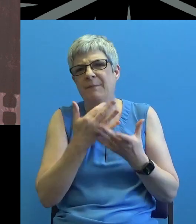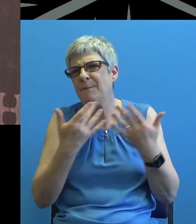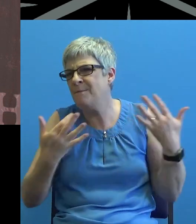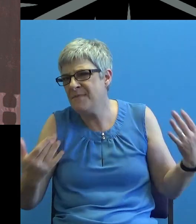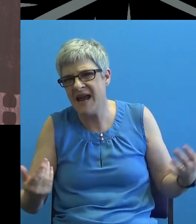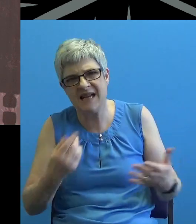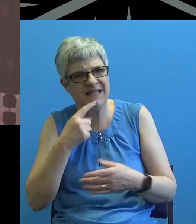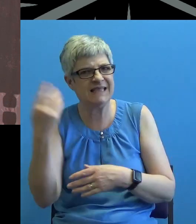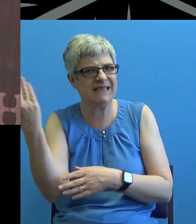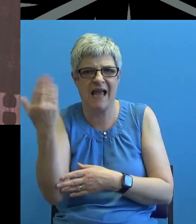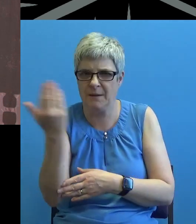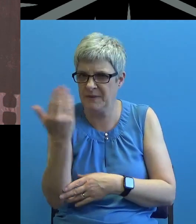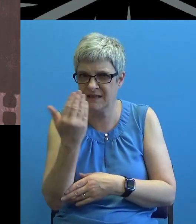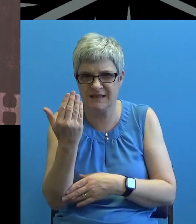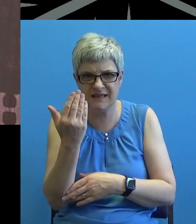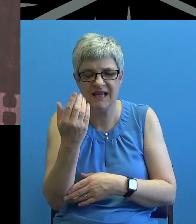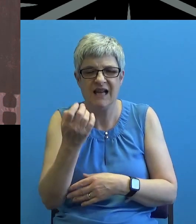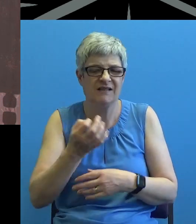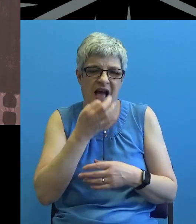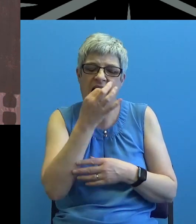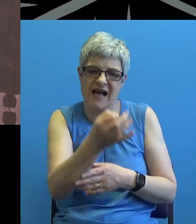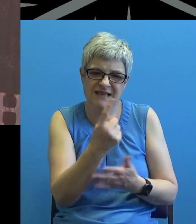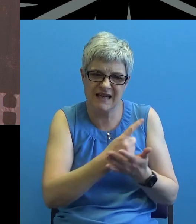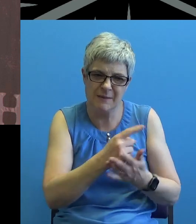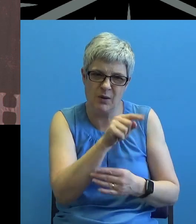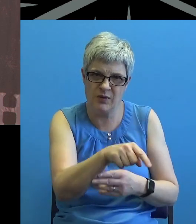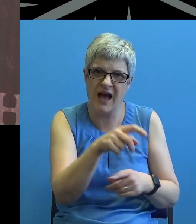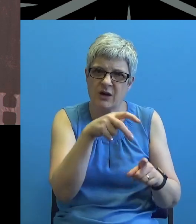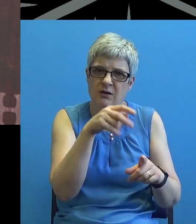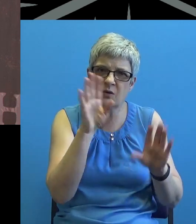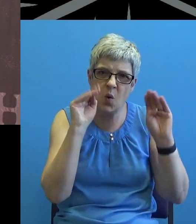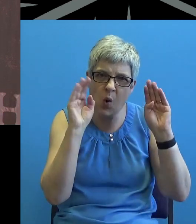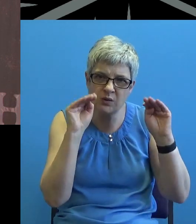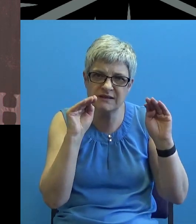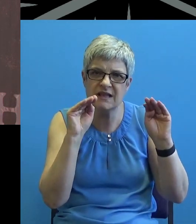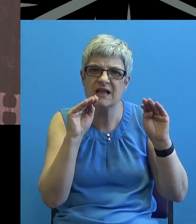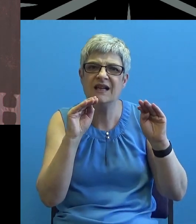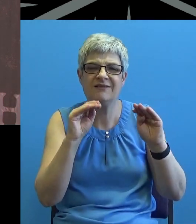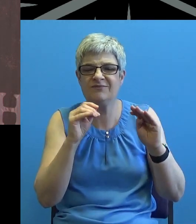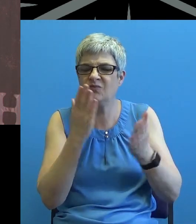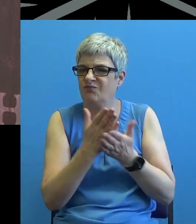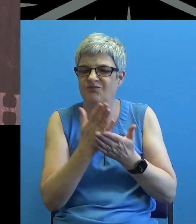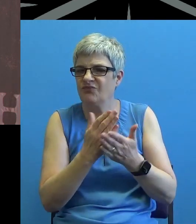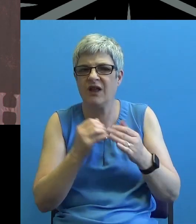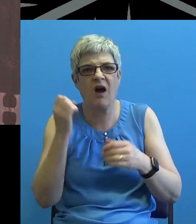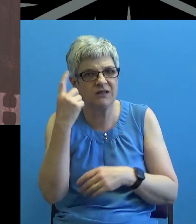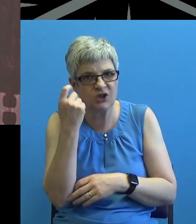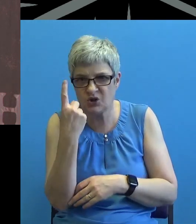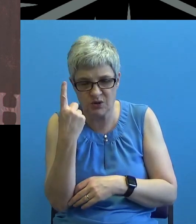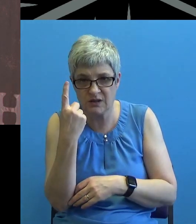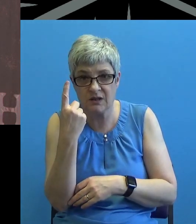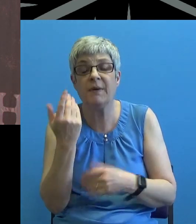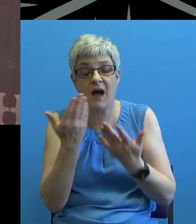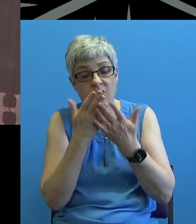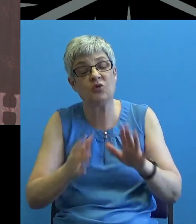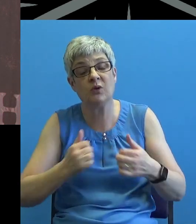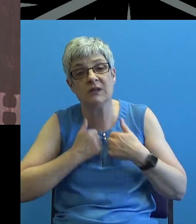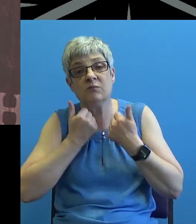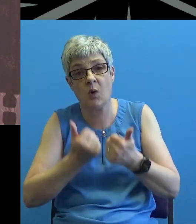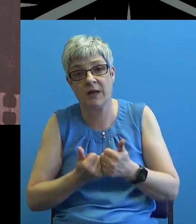Sunday sermon where the specifics of Christ's desire for this colt are misunderstood. But I want to show you this